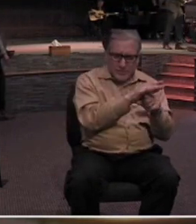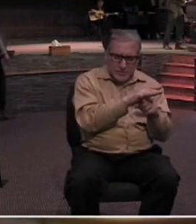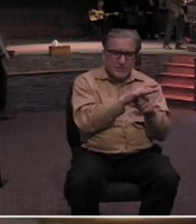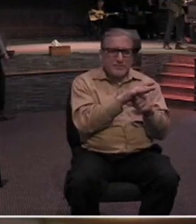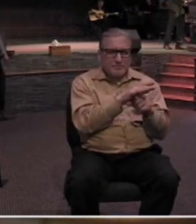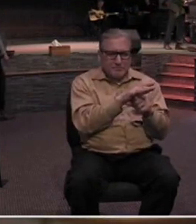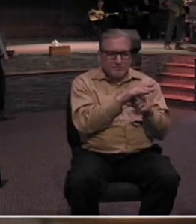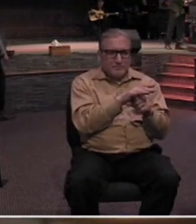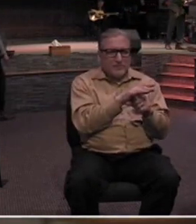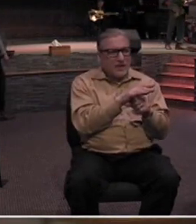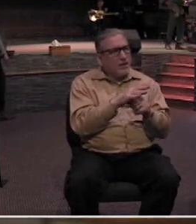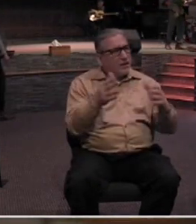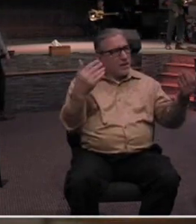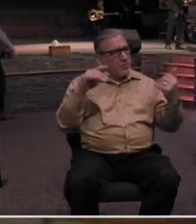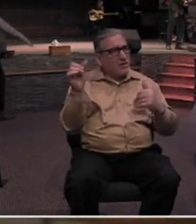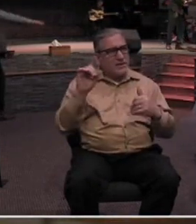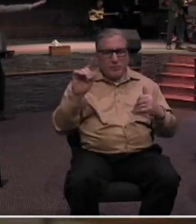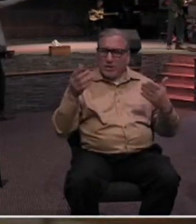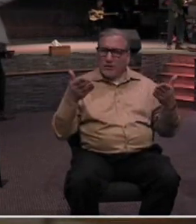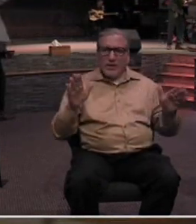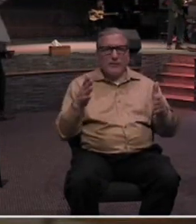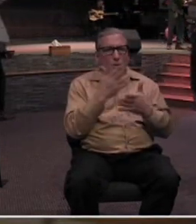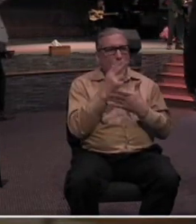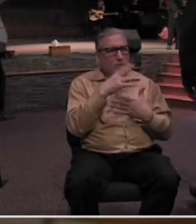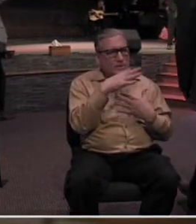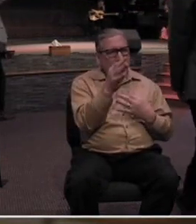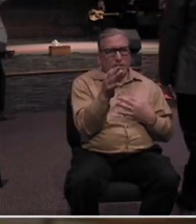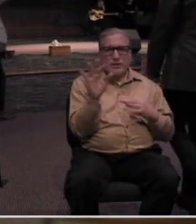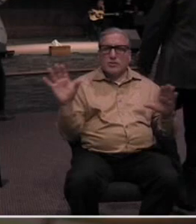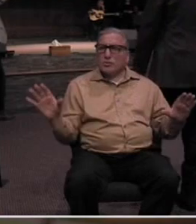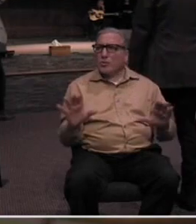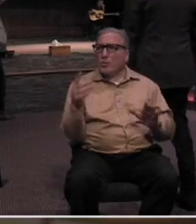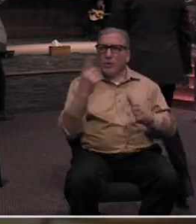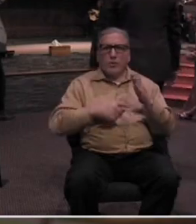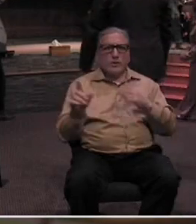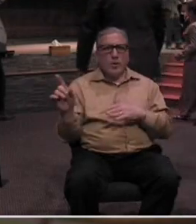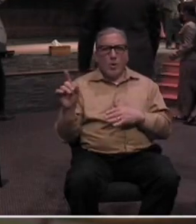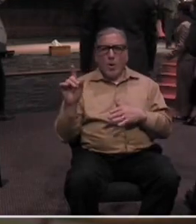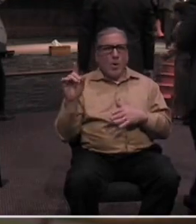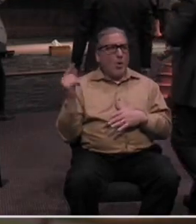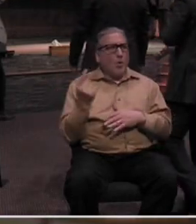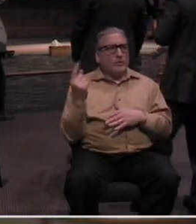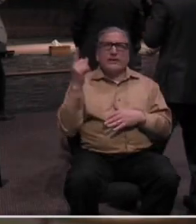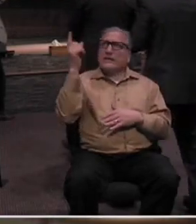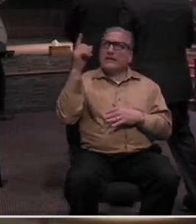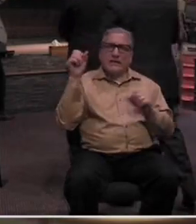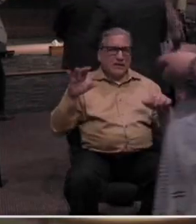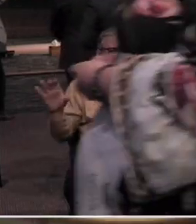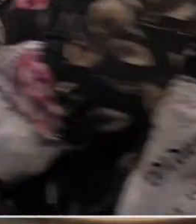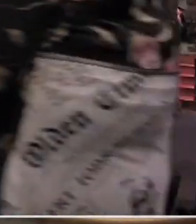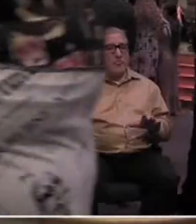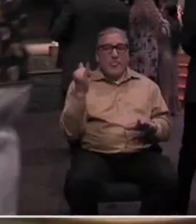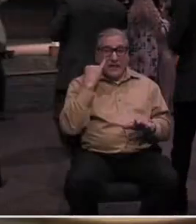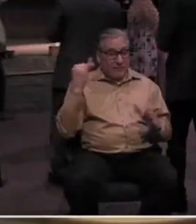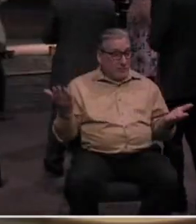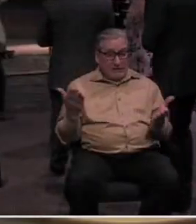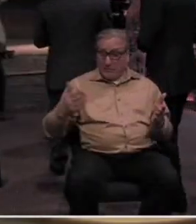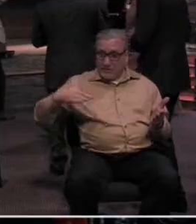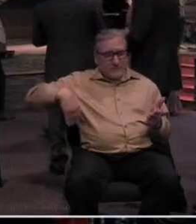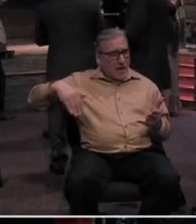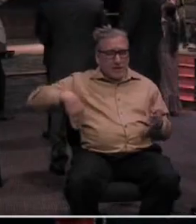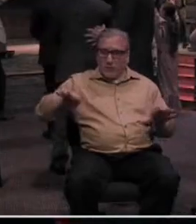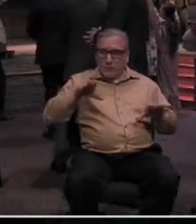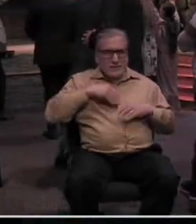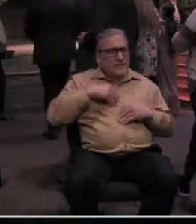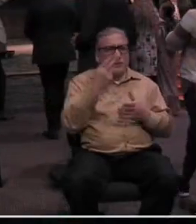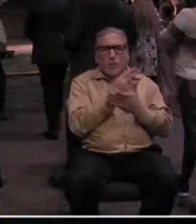promise. Come on, somebody, let the Holy Spirit do for you what only He can do. If you are here today and you've not yet received the wonderful gift